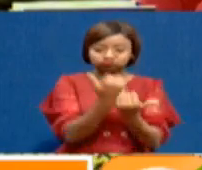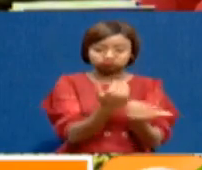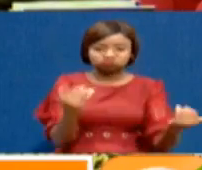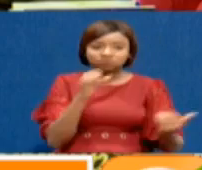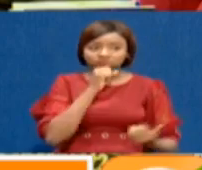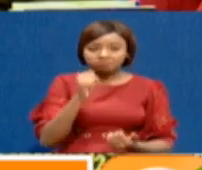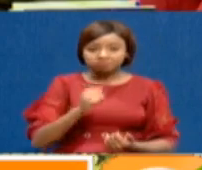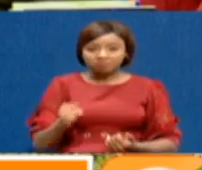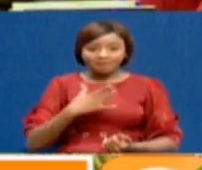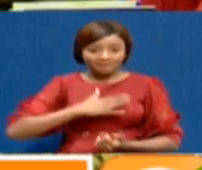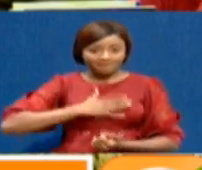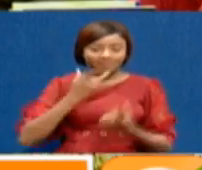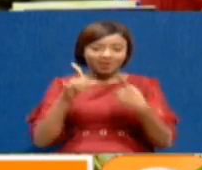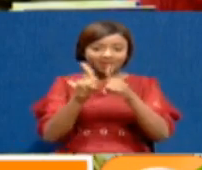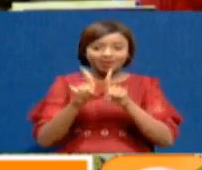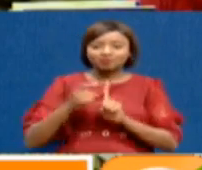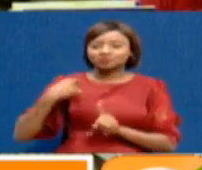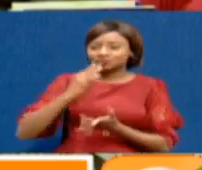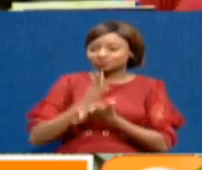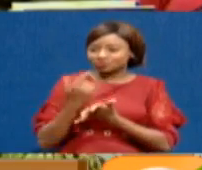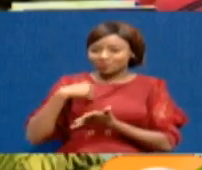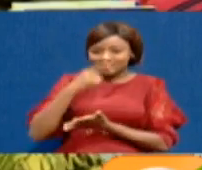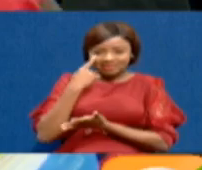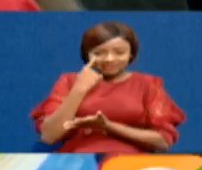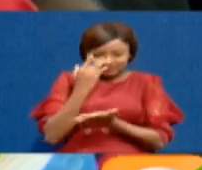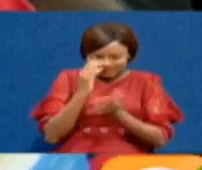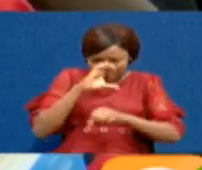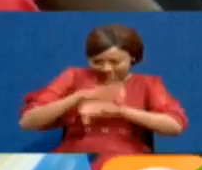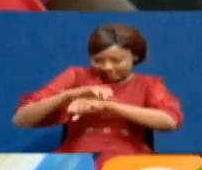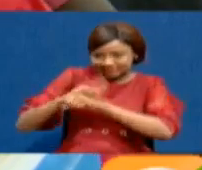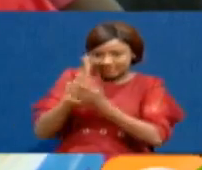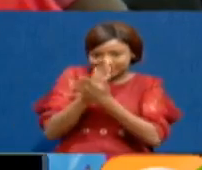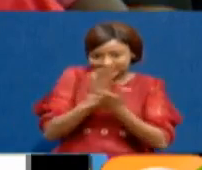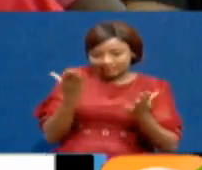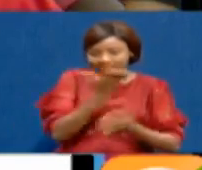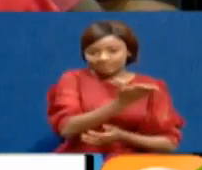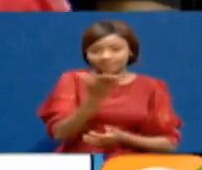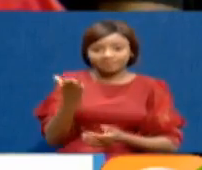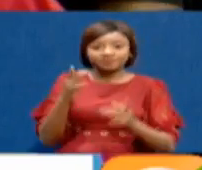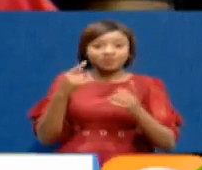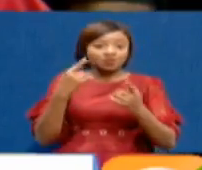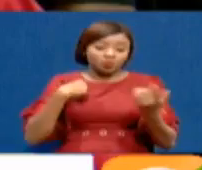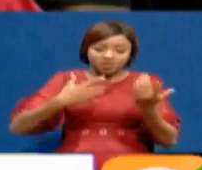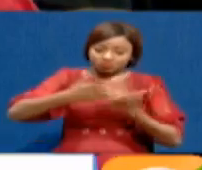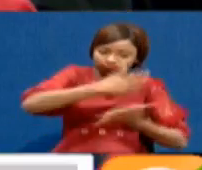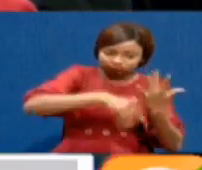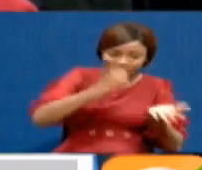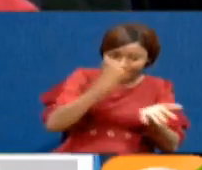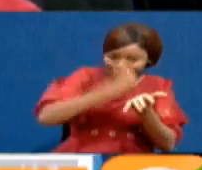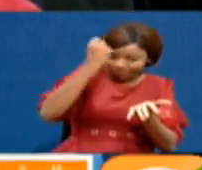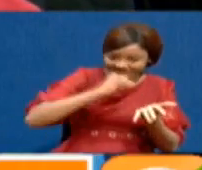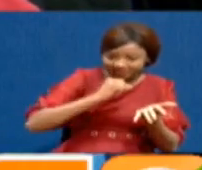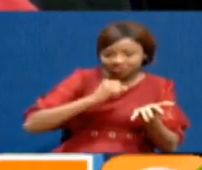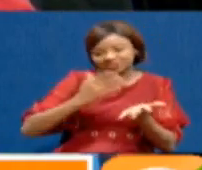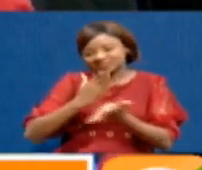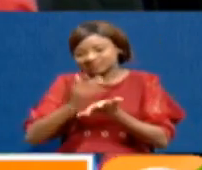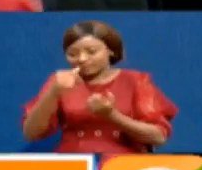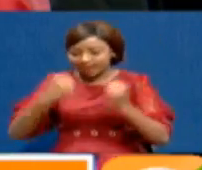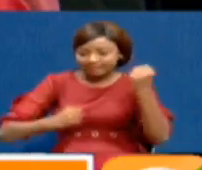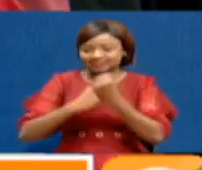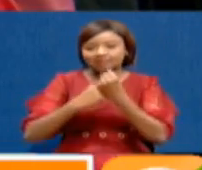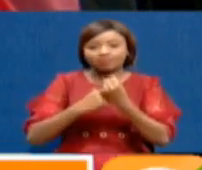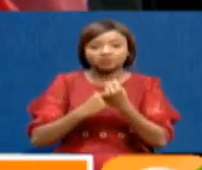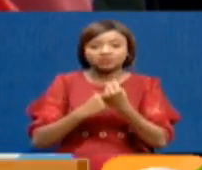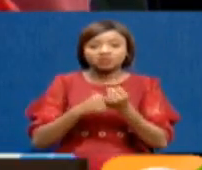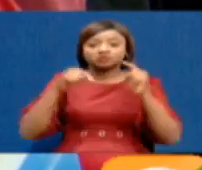nimeona nimepata baadhi ya vile ambao nilitaka. Tachanganya zile zenye ziko approve na zile zenye naona zinaweza msaidia. Kama